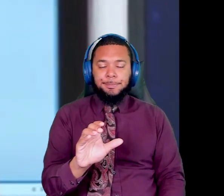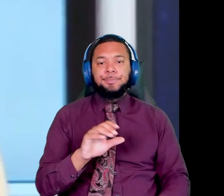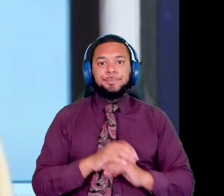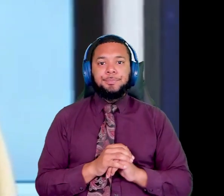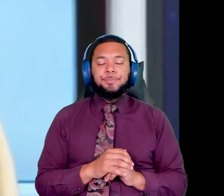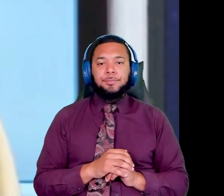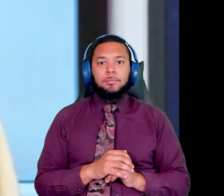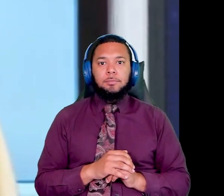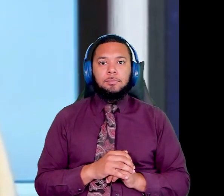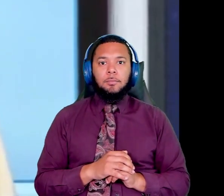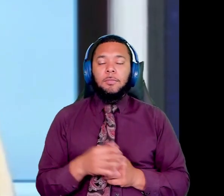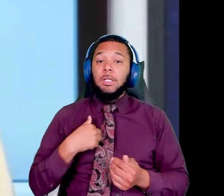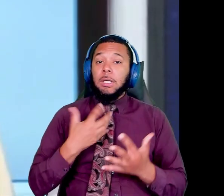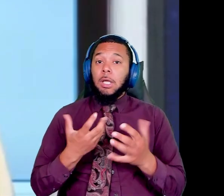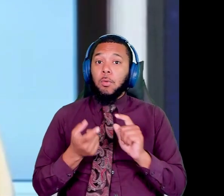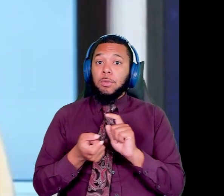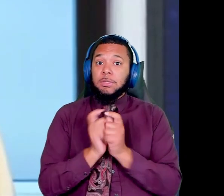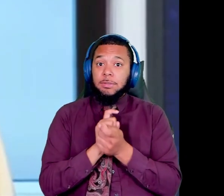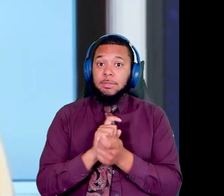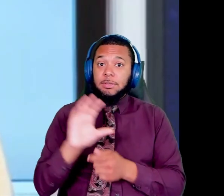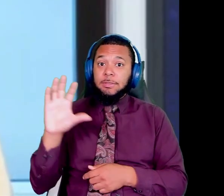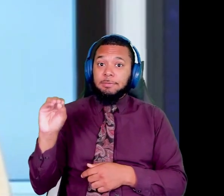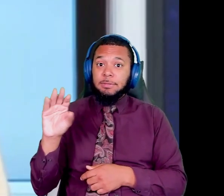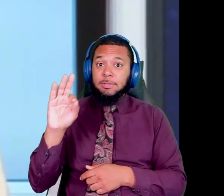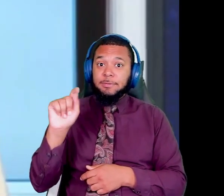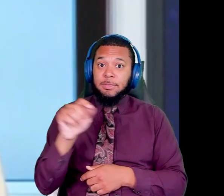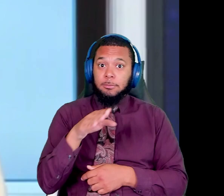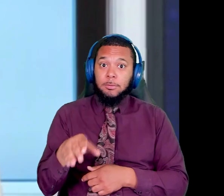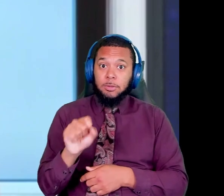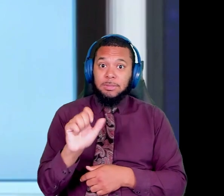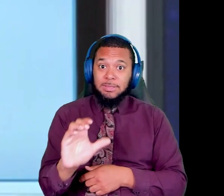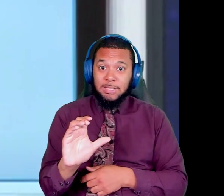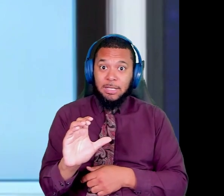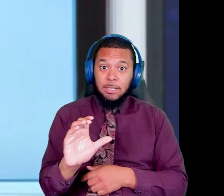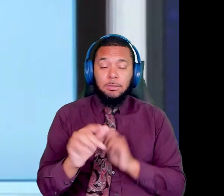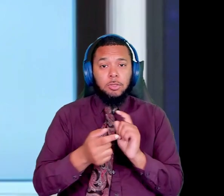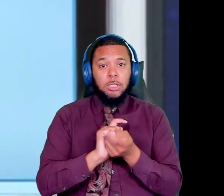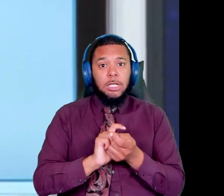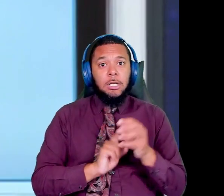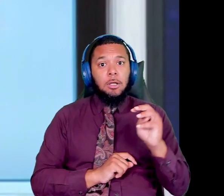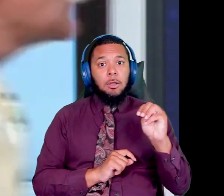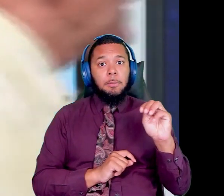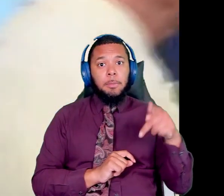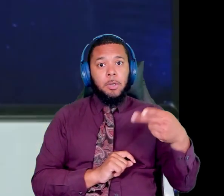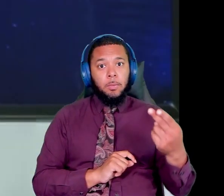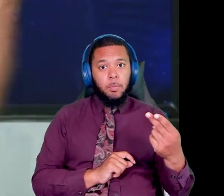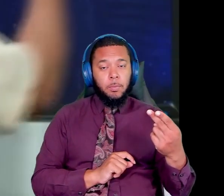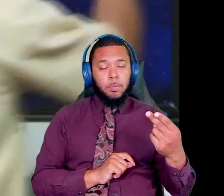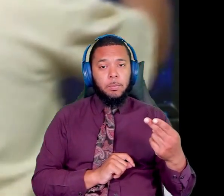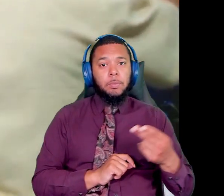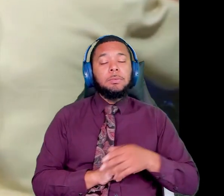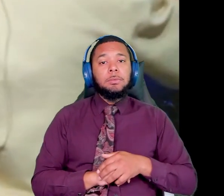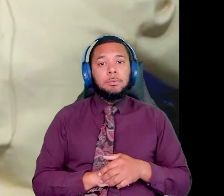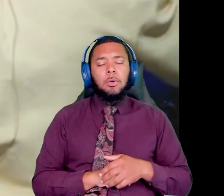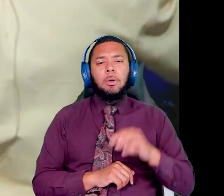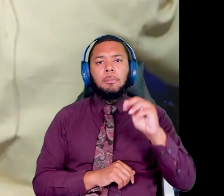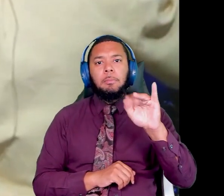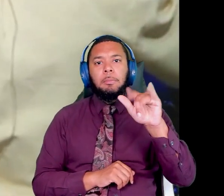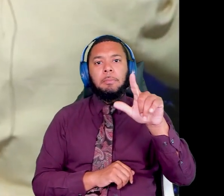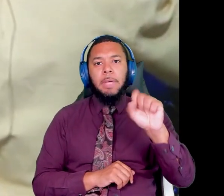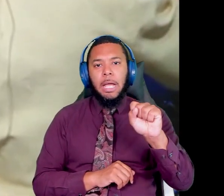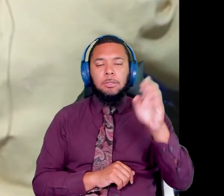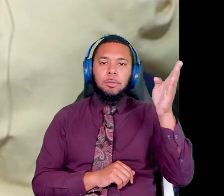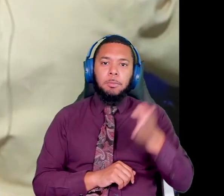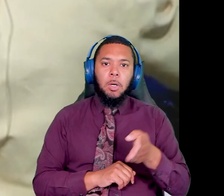to convert 50 feet per second into miles per hour. So I'd like to come up